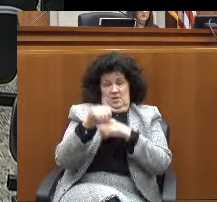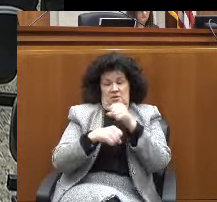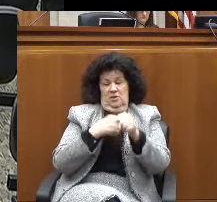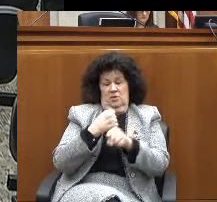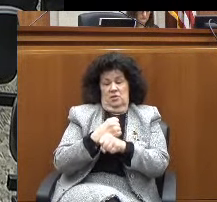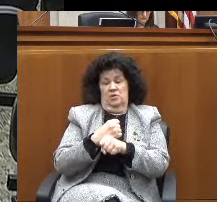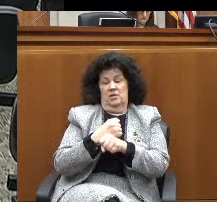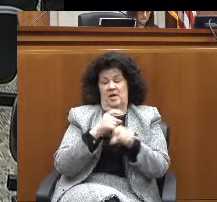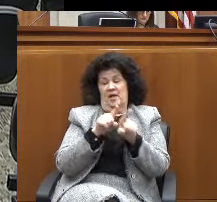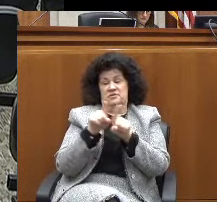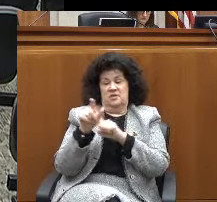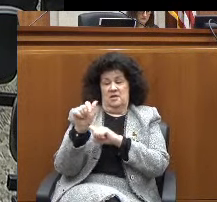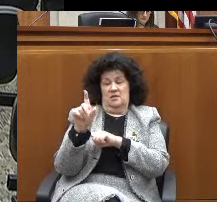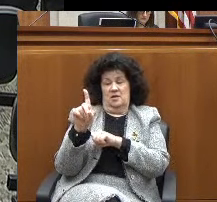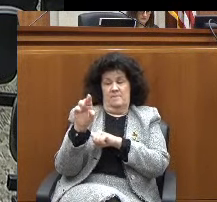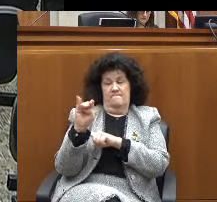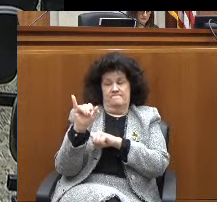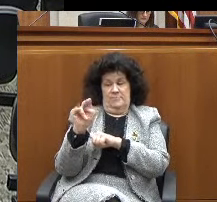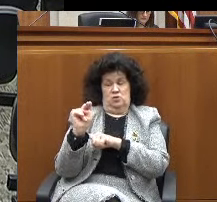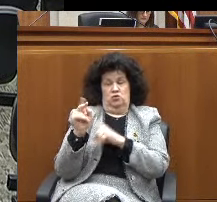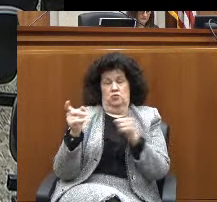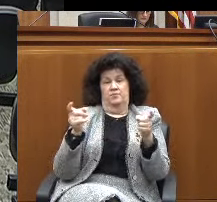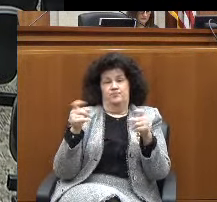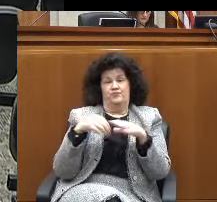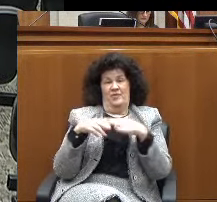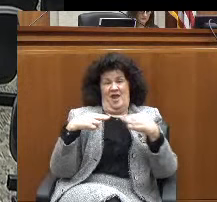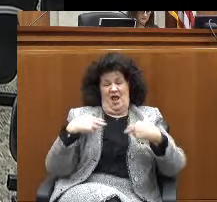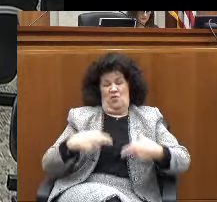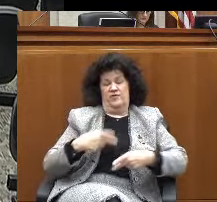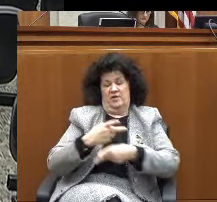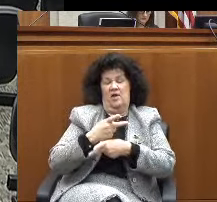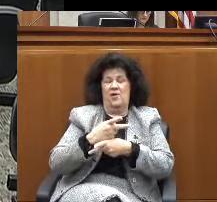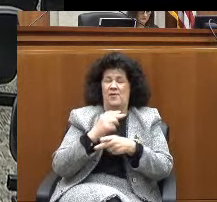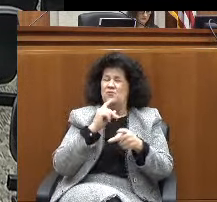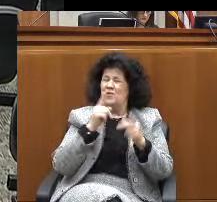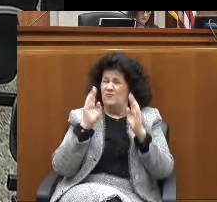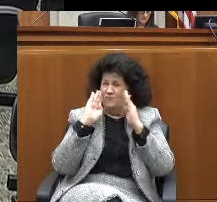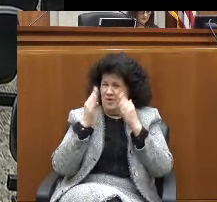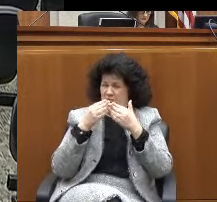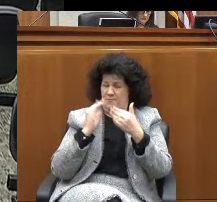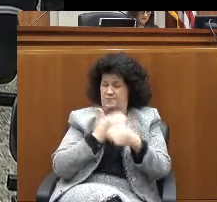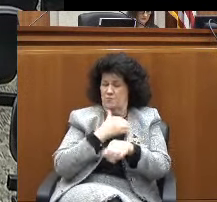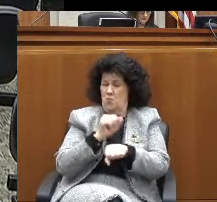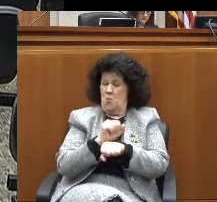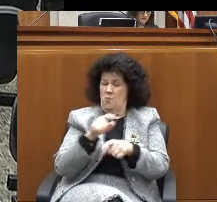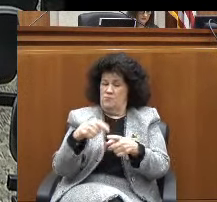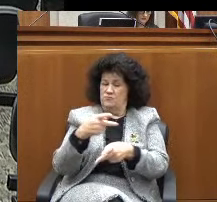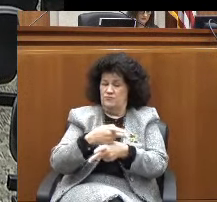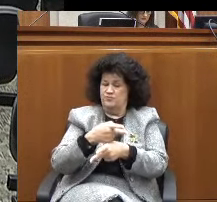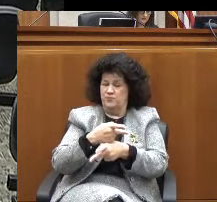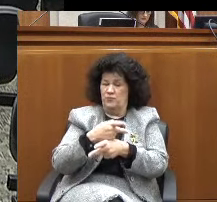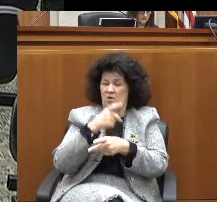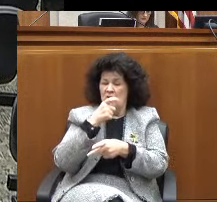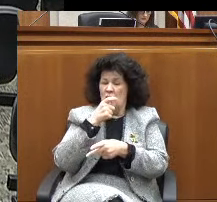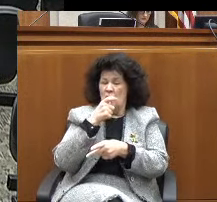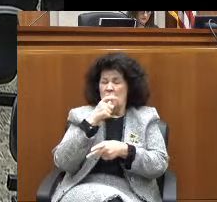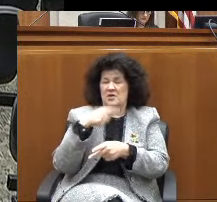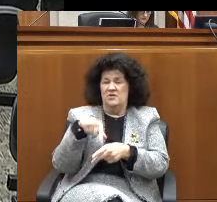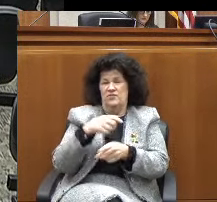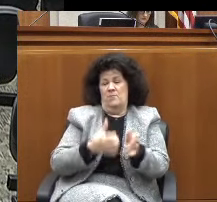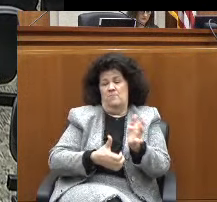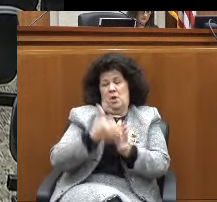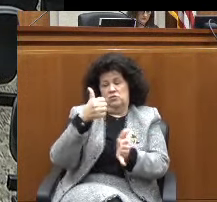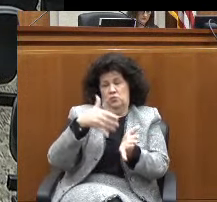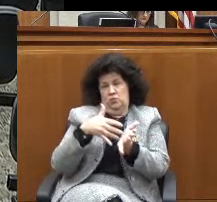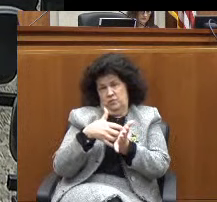years and as an administrator. And really the focus of the work that we do are to care for those that are most vulnerable. And